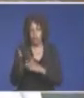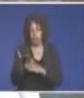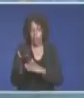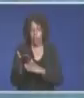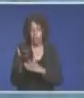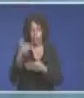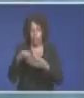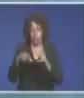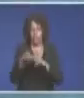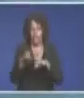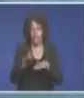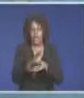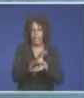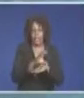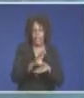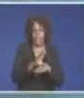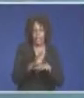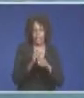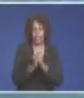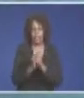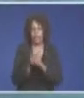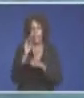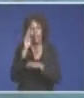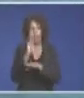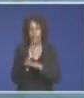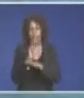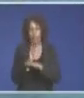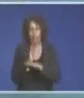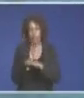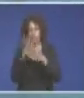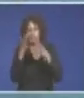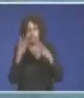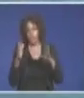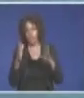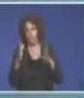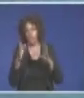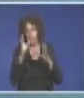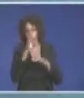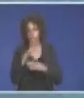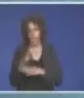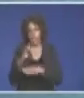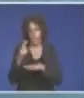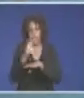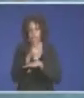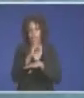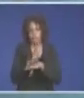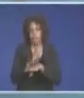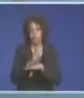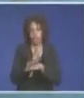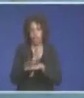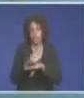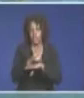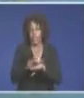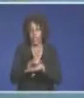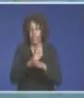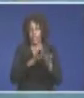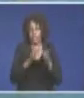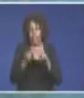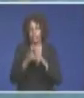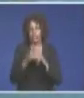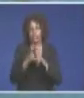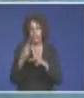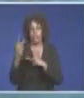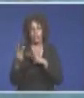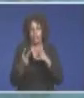Keys. Now, while the minister and his delegation would have completed their assessments in the Exuma Keys, they plan to visit other sites on